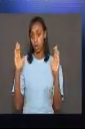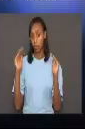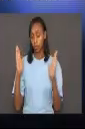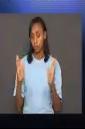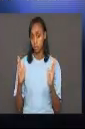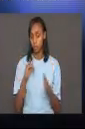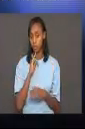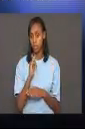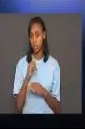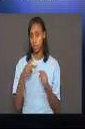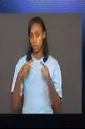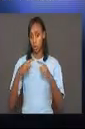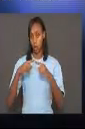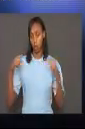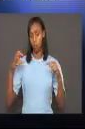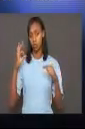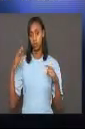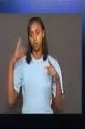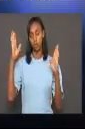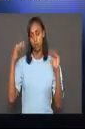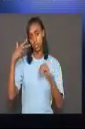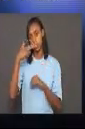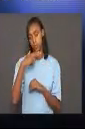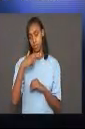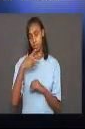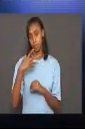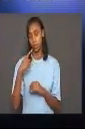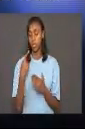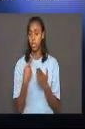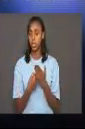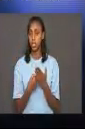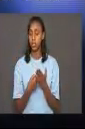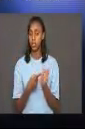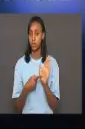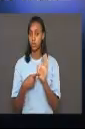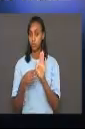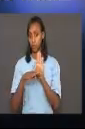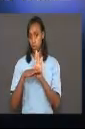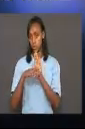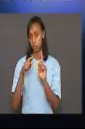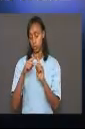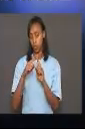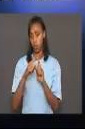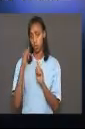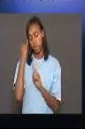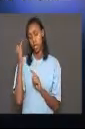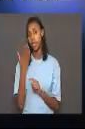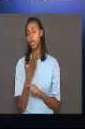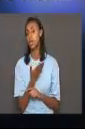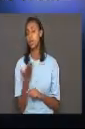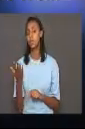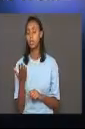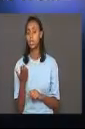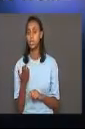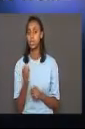Optimism is the opposite of pessimism, and it refers to the idea that